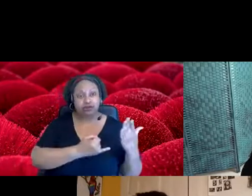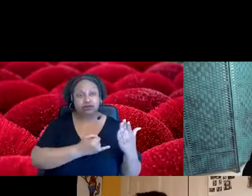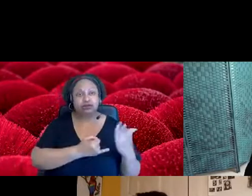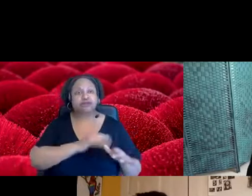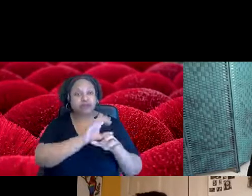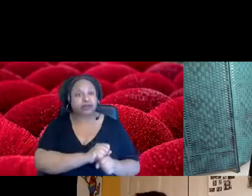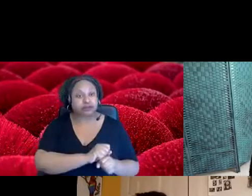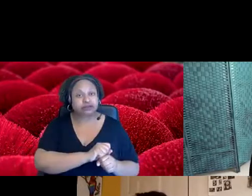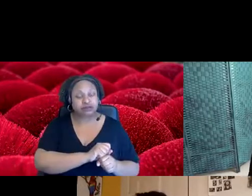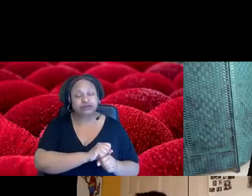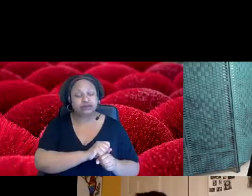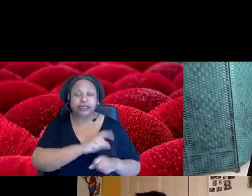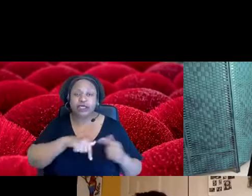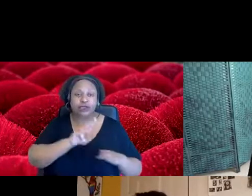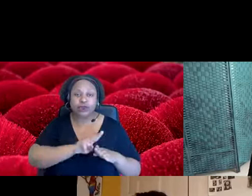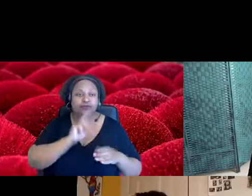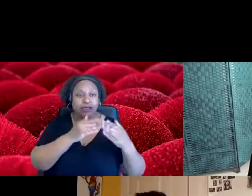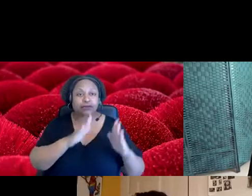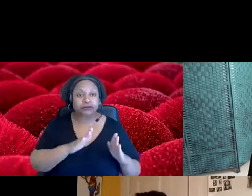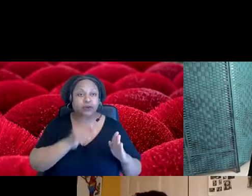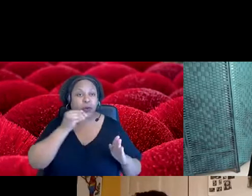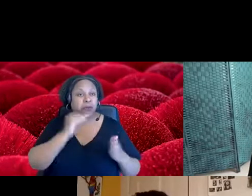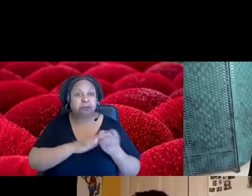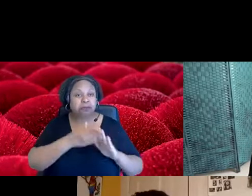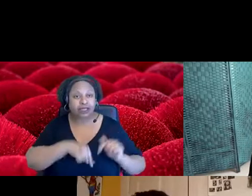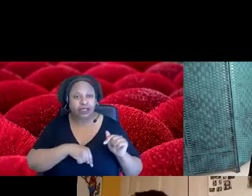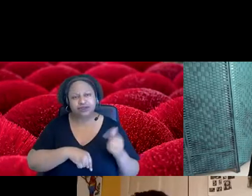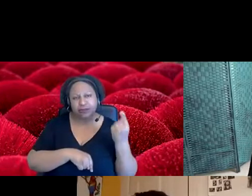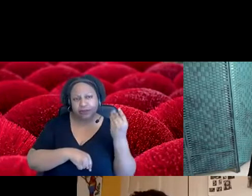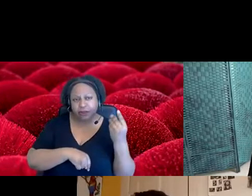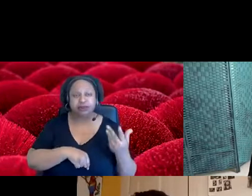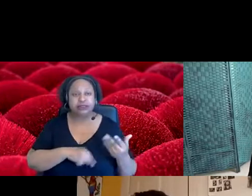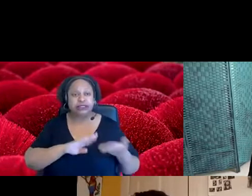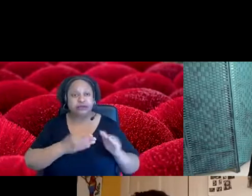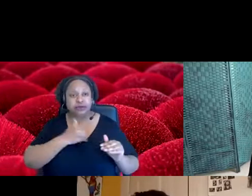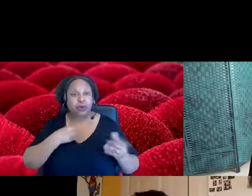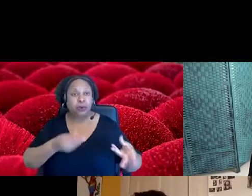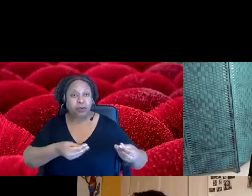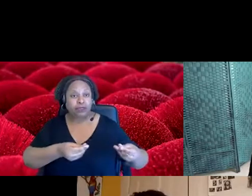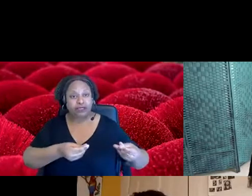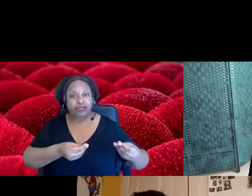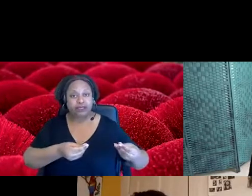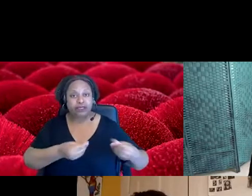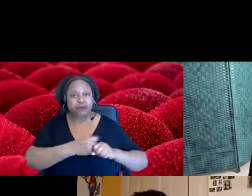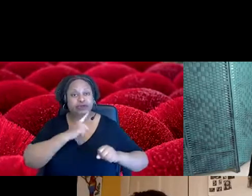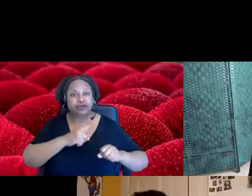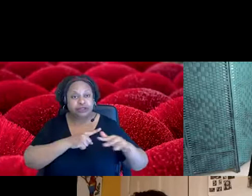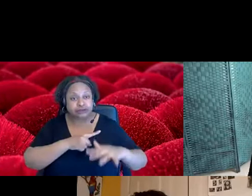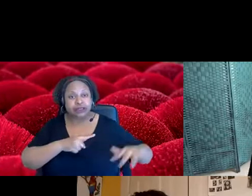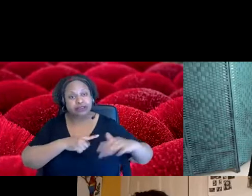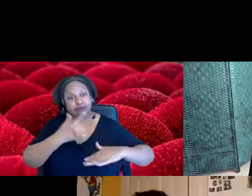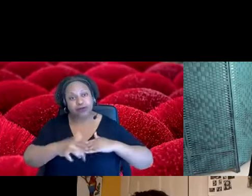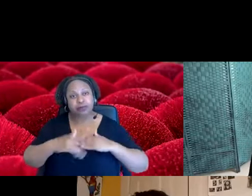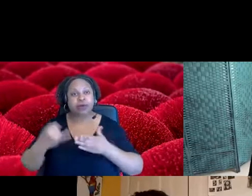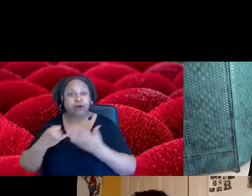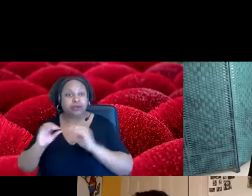to housing. And I'm wondering, you know, what kinds of arrangements can be made to make those spaces available to arts